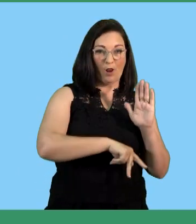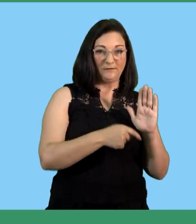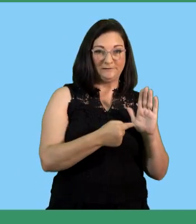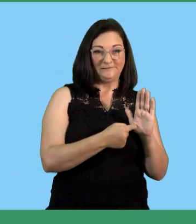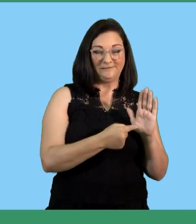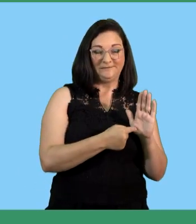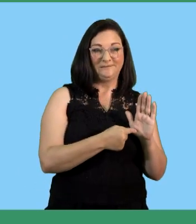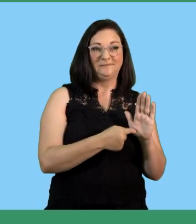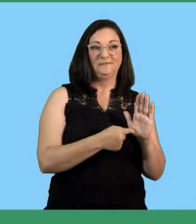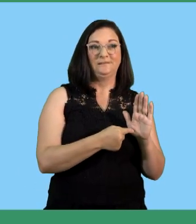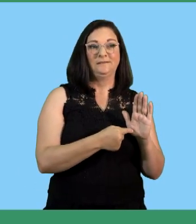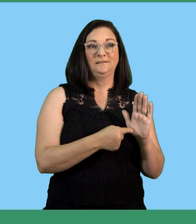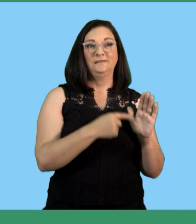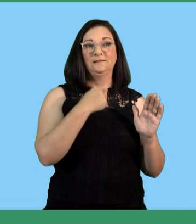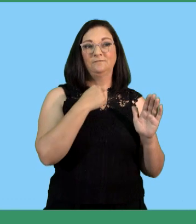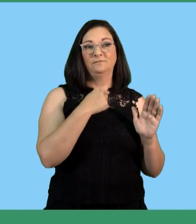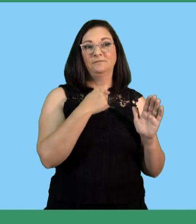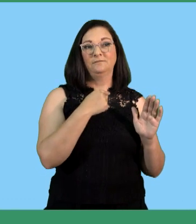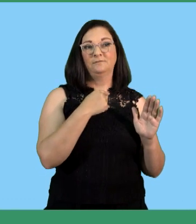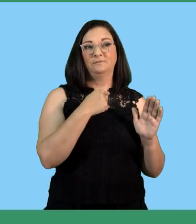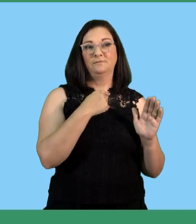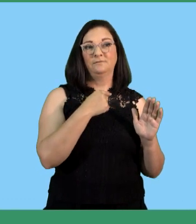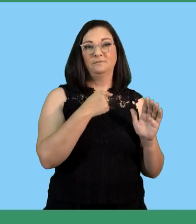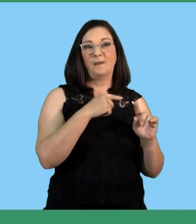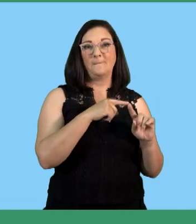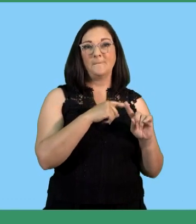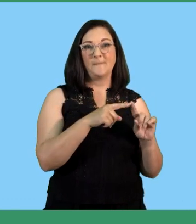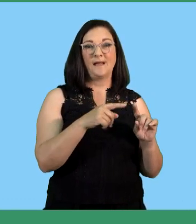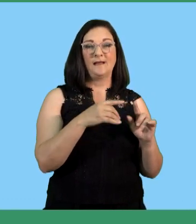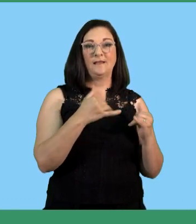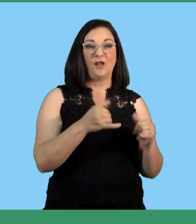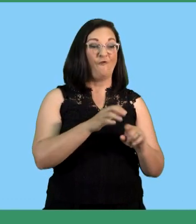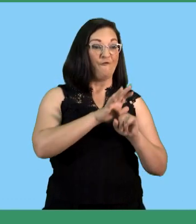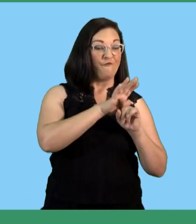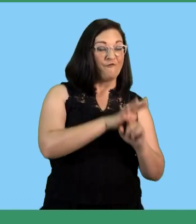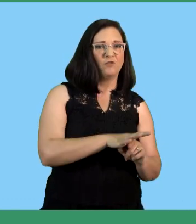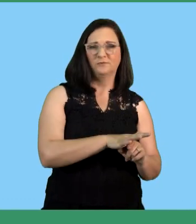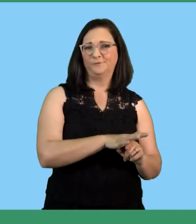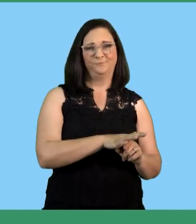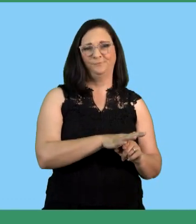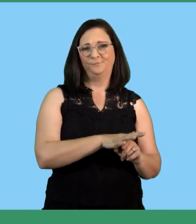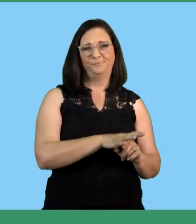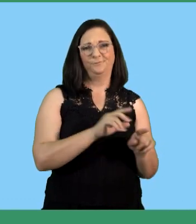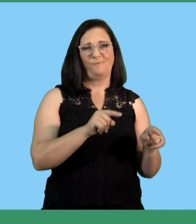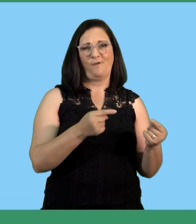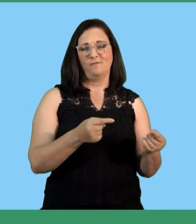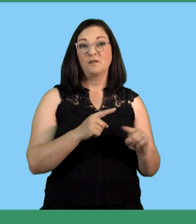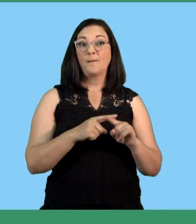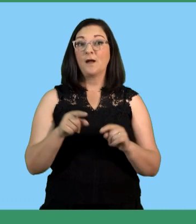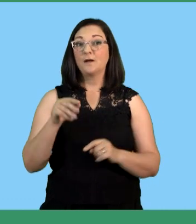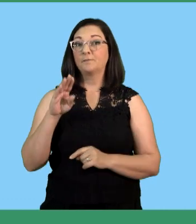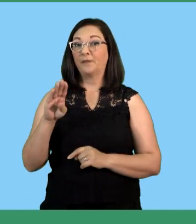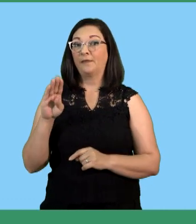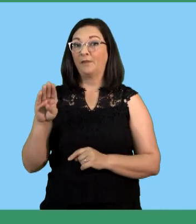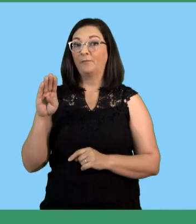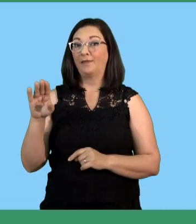It is a government policy which may not be enforced. Whereas when you look at the BBBEE, it